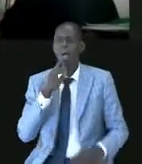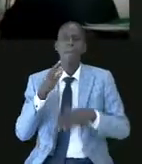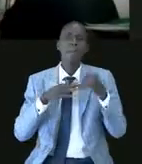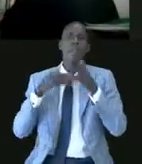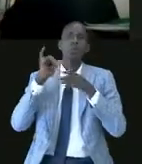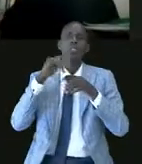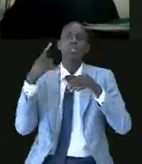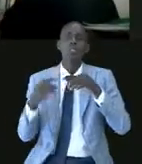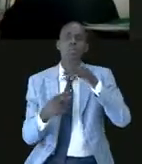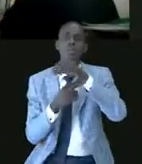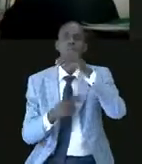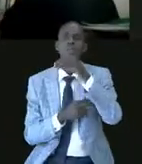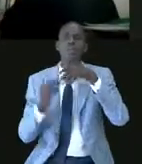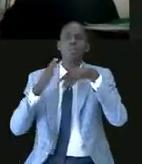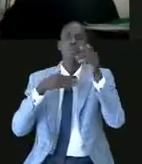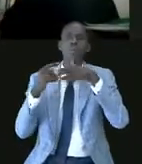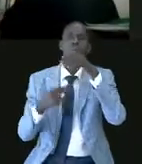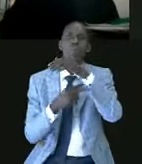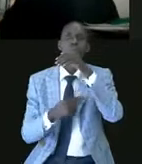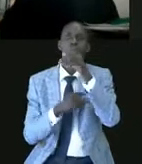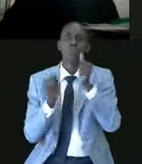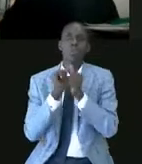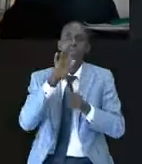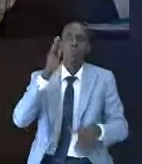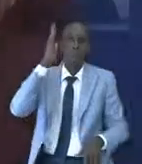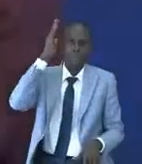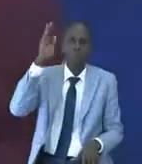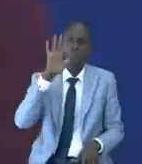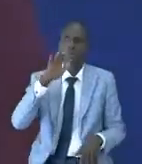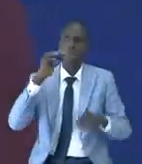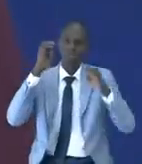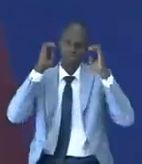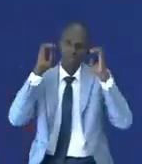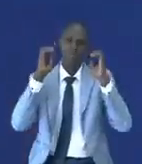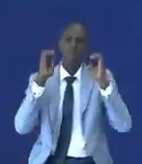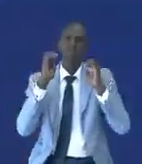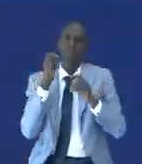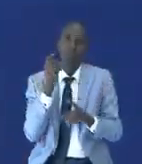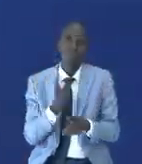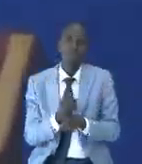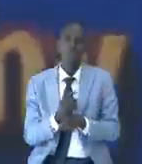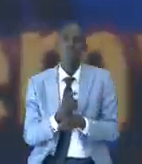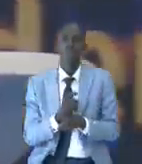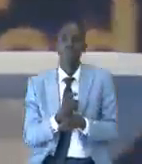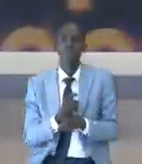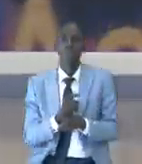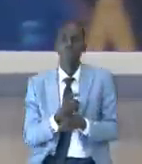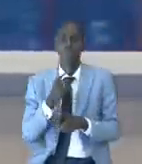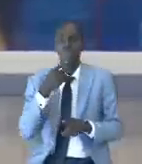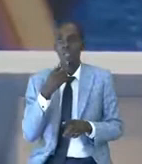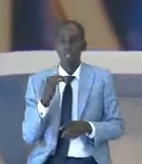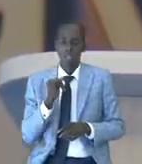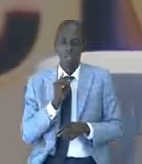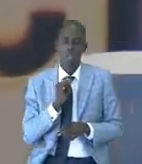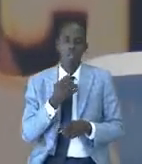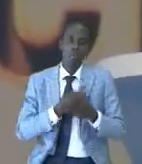the bridge with your future, your education. Dust the books and say, I come